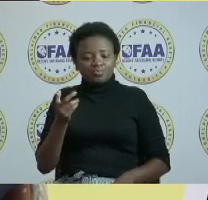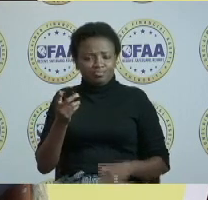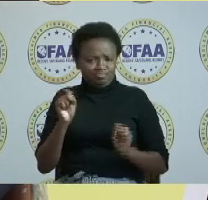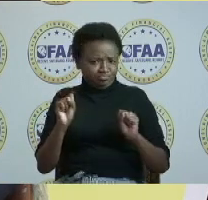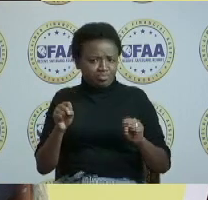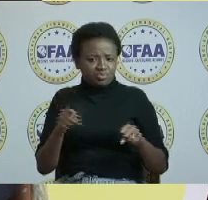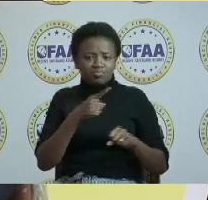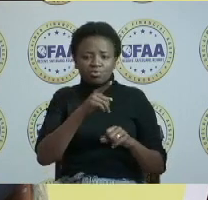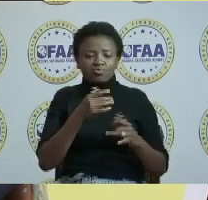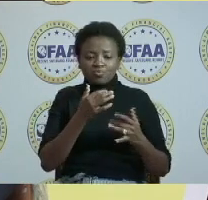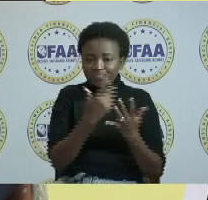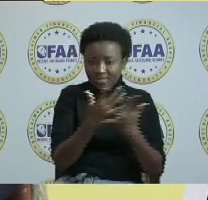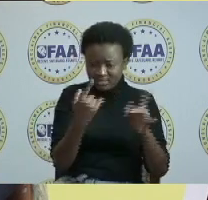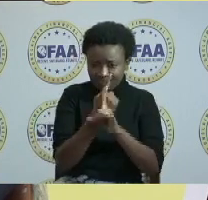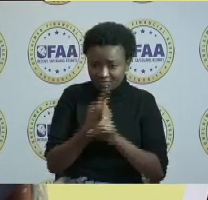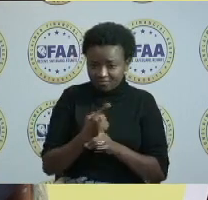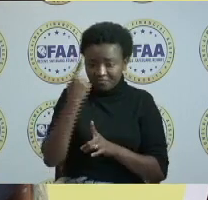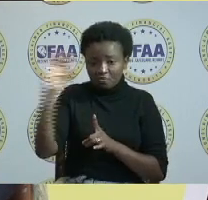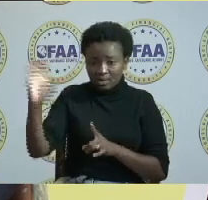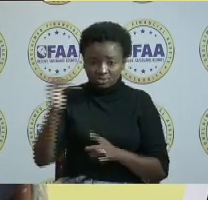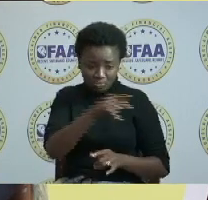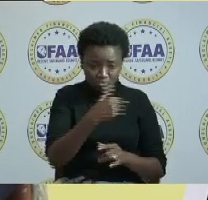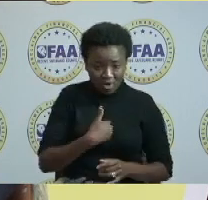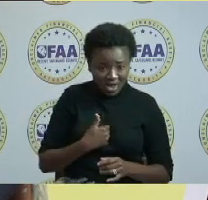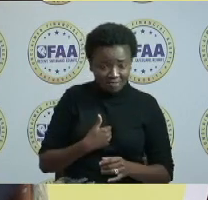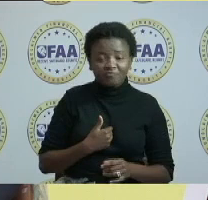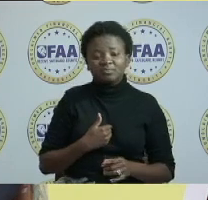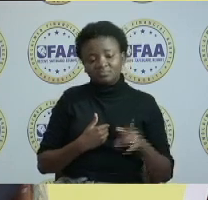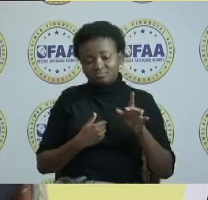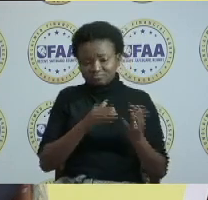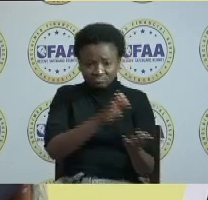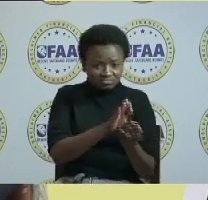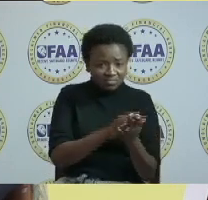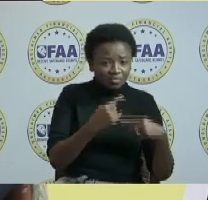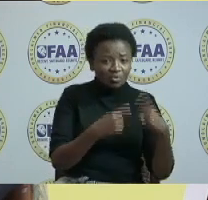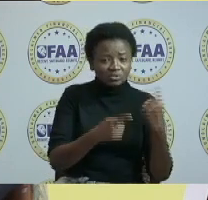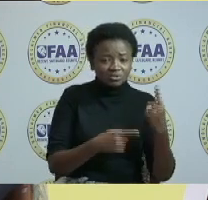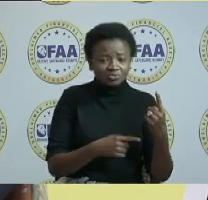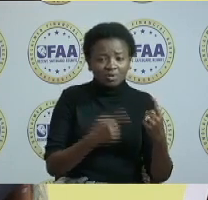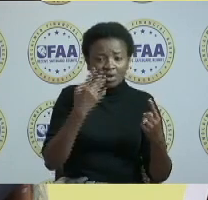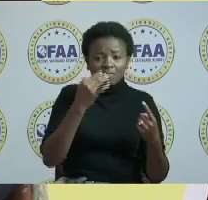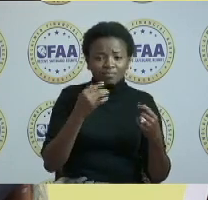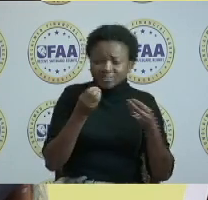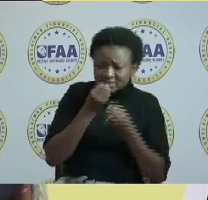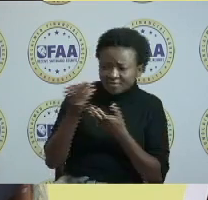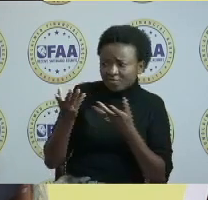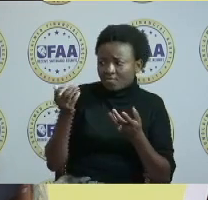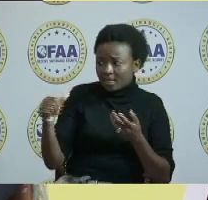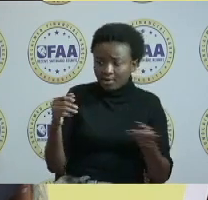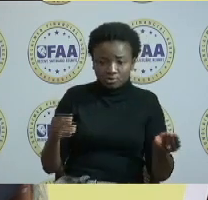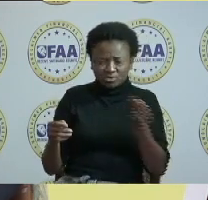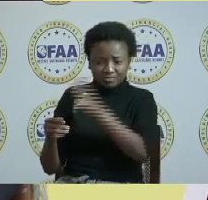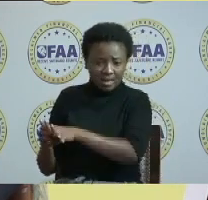potential holder. And your obligation therefore then is to go through our Act. It's a very small piece of legislation, Unclaimed Financial